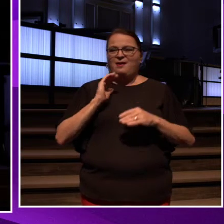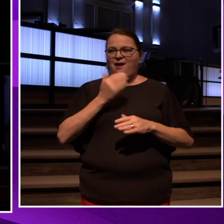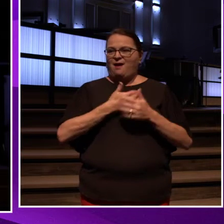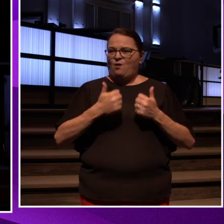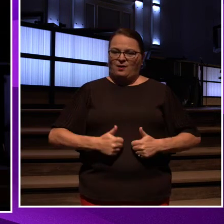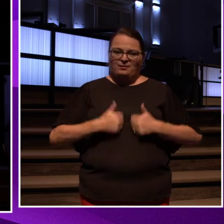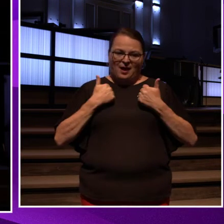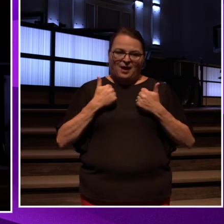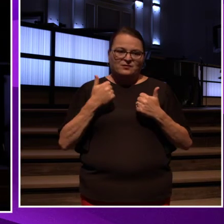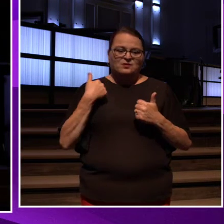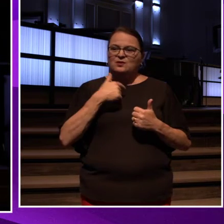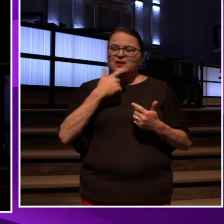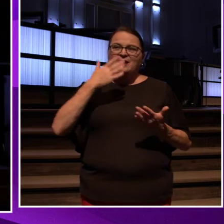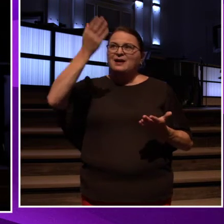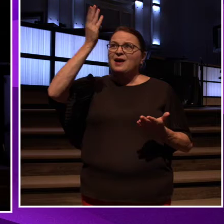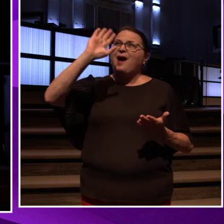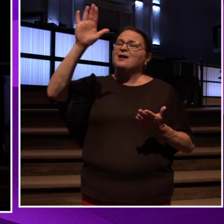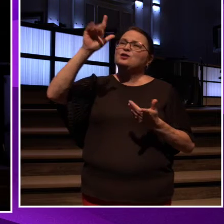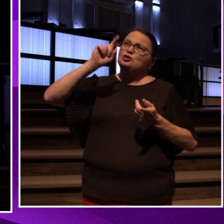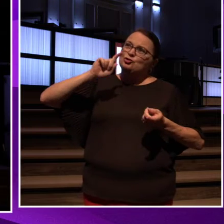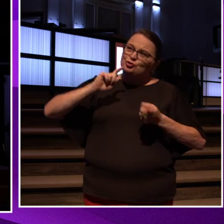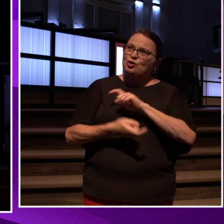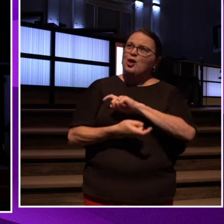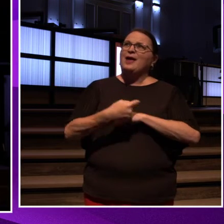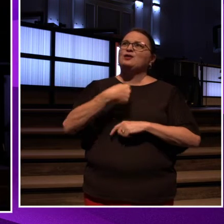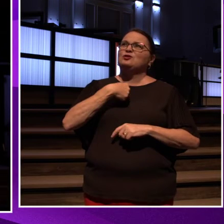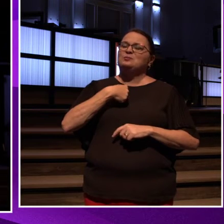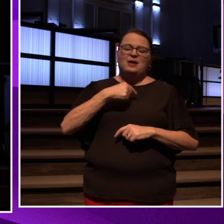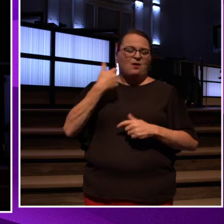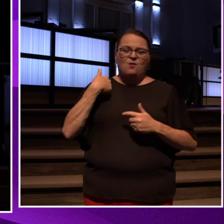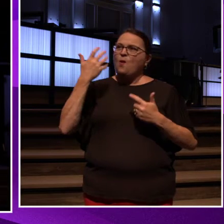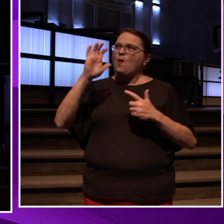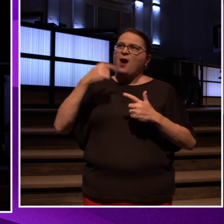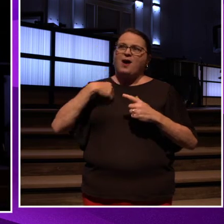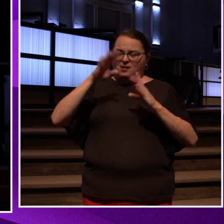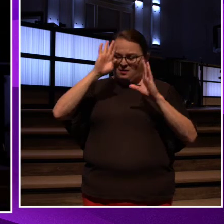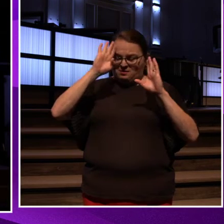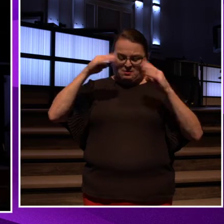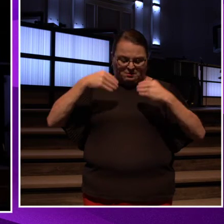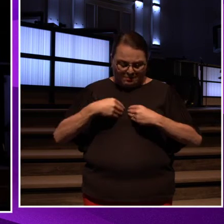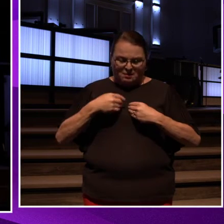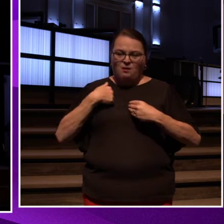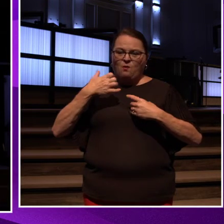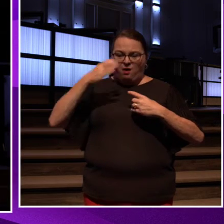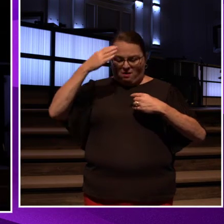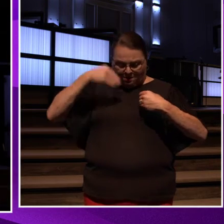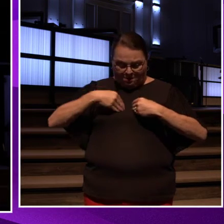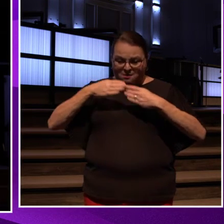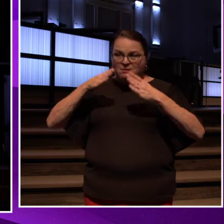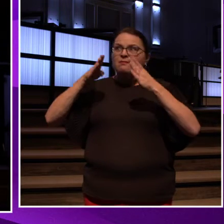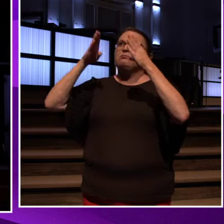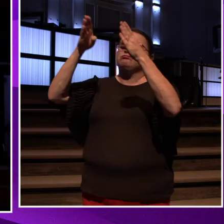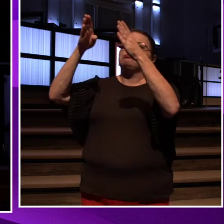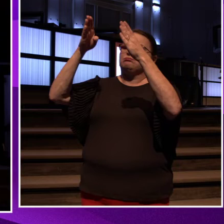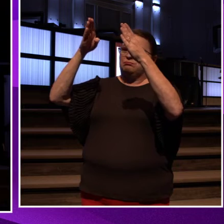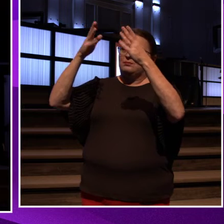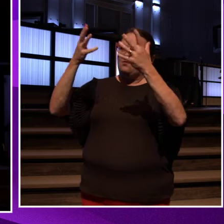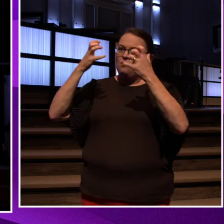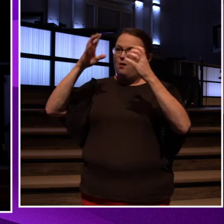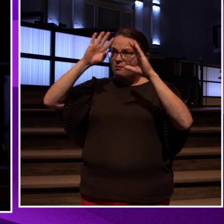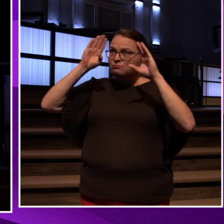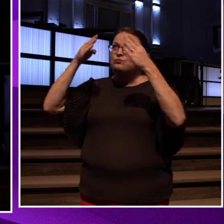say, "God, change me so I'm not self-centered and I'm Christ-centered. I want to be you-centered,